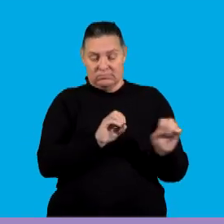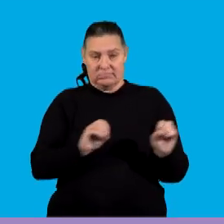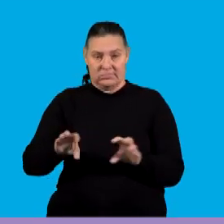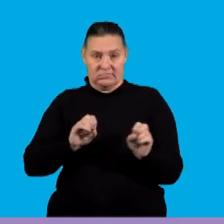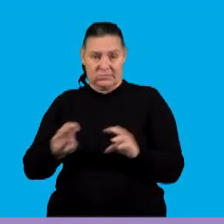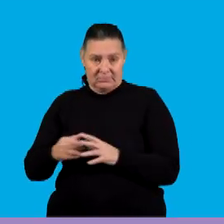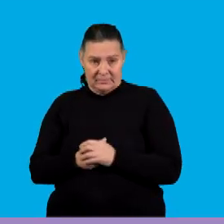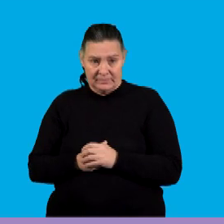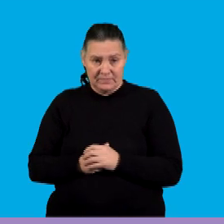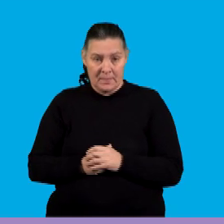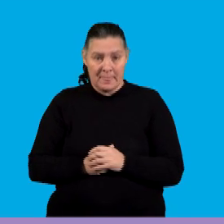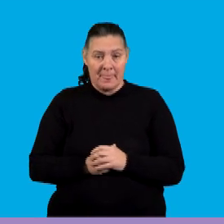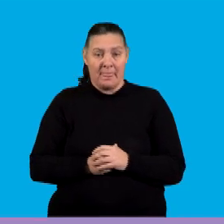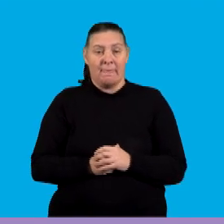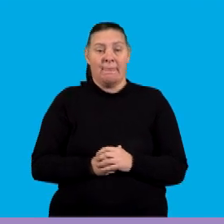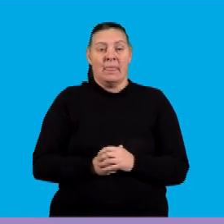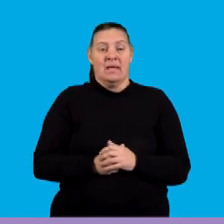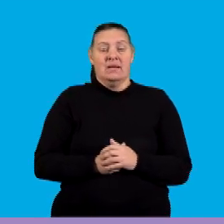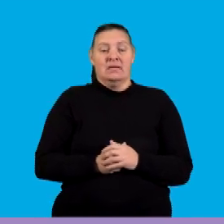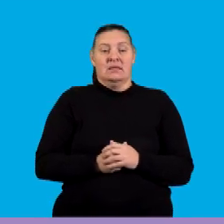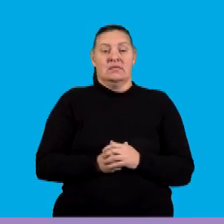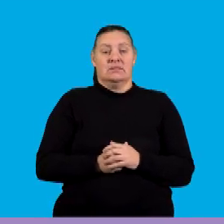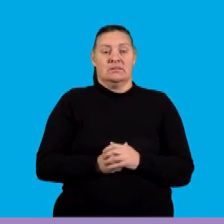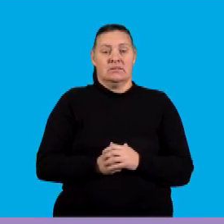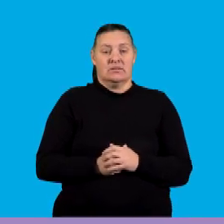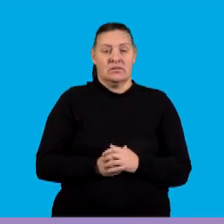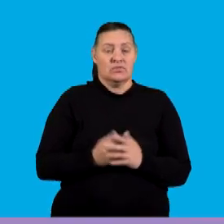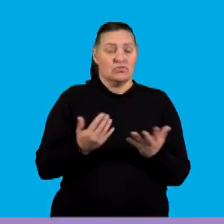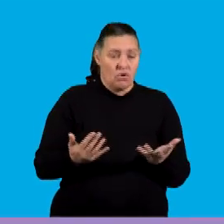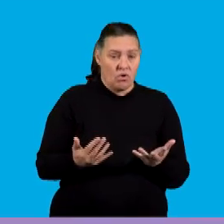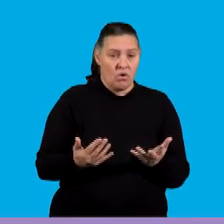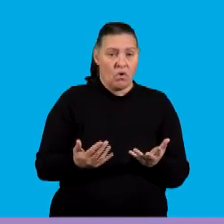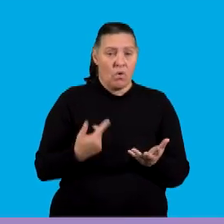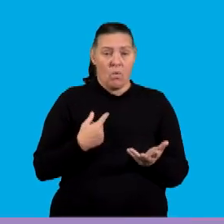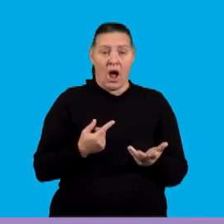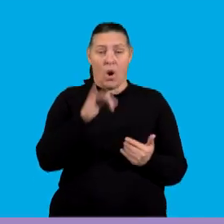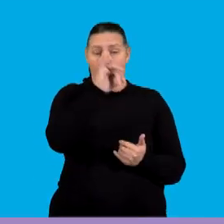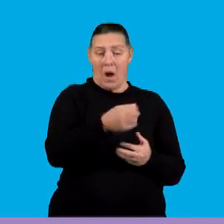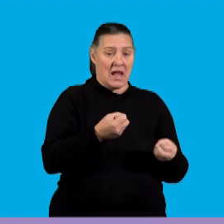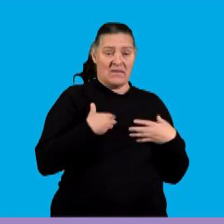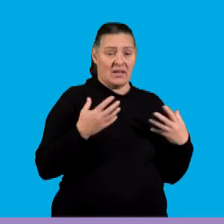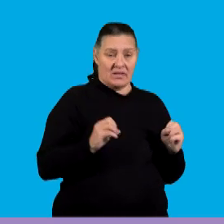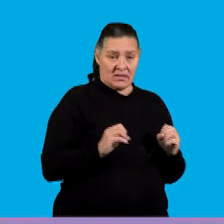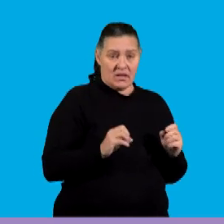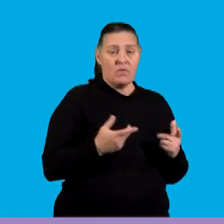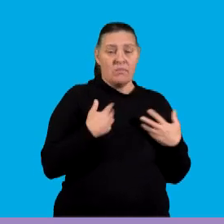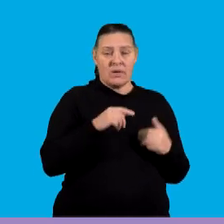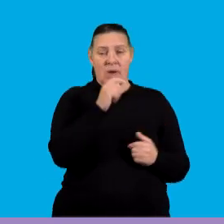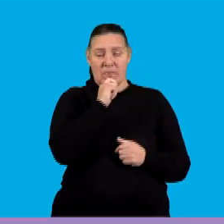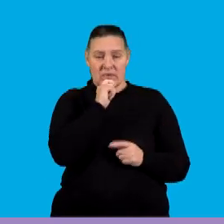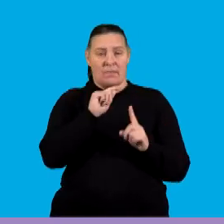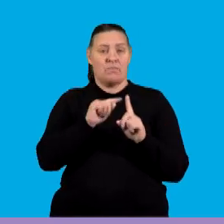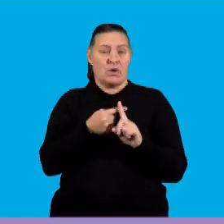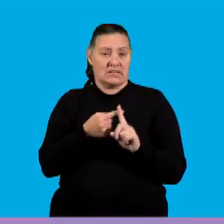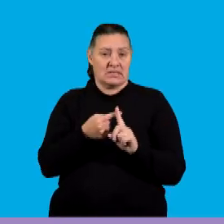substitute that gradient and that c. But because we were not given the y-intercept, it means we will use our